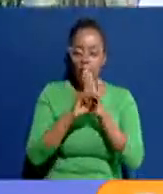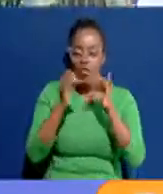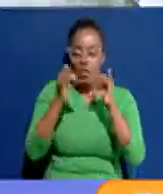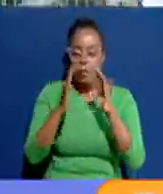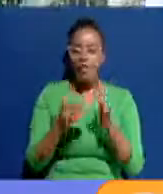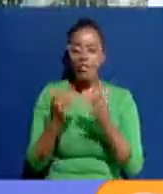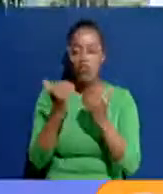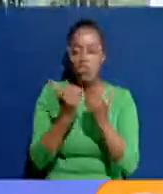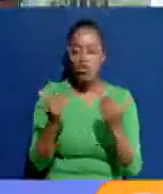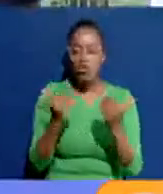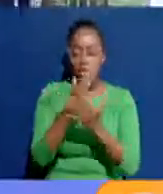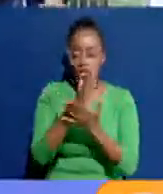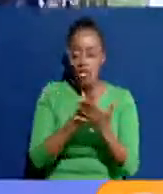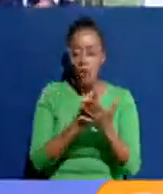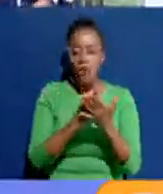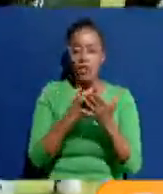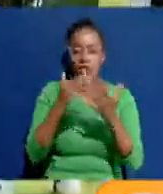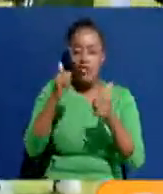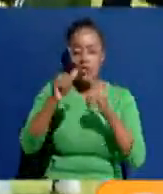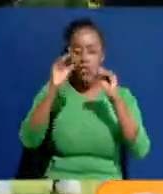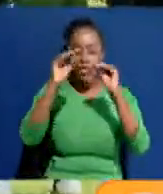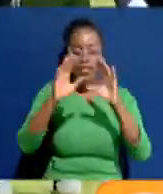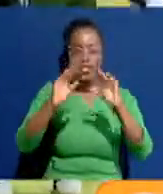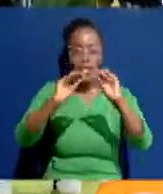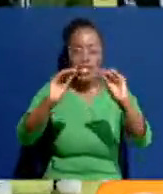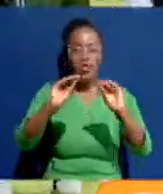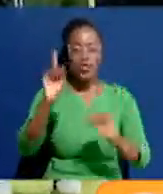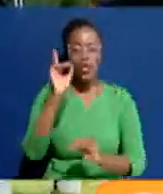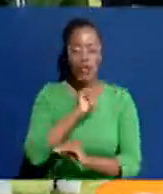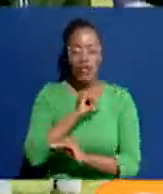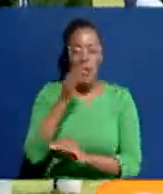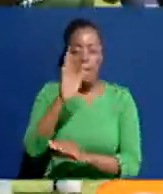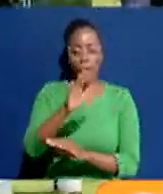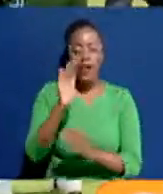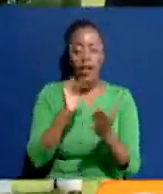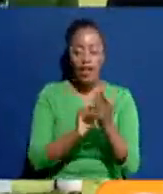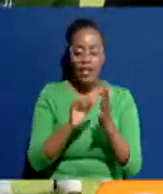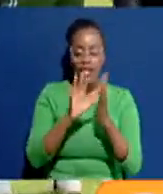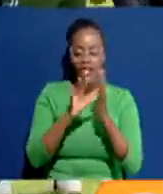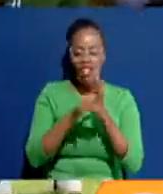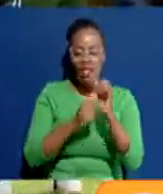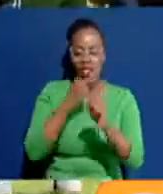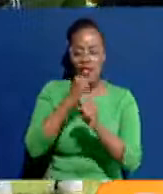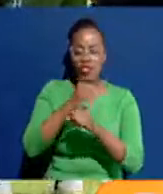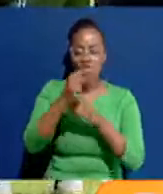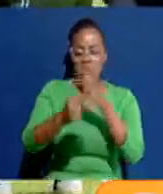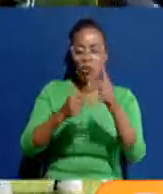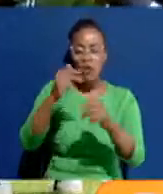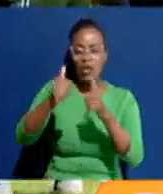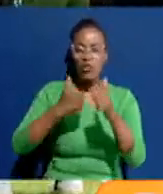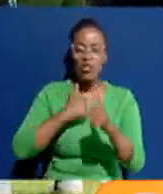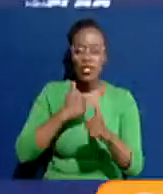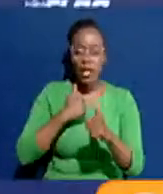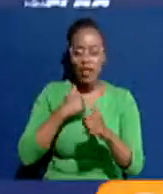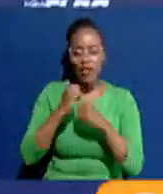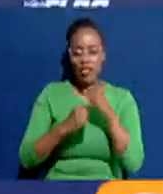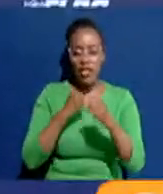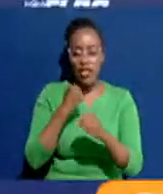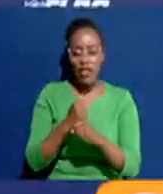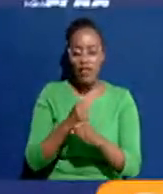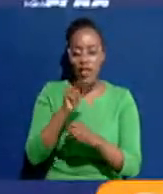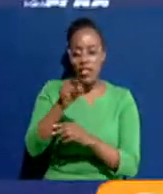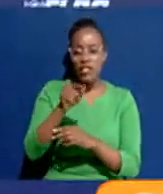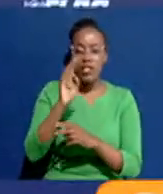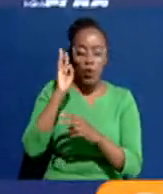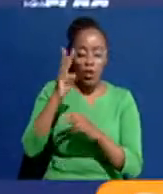took the kids through some of the drills that their teachers have been taught. They will be back later in the year to assess the progress made. So that will be